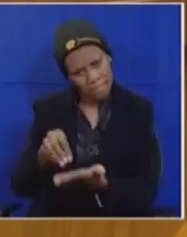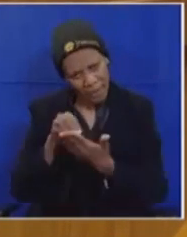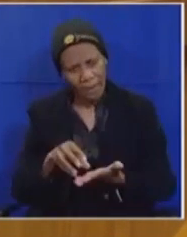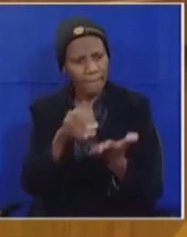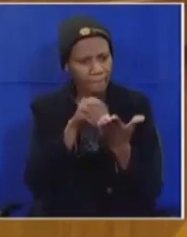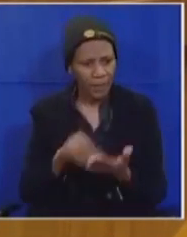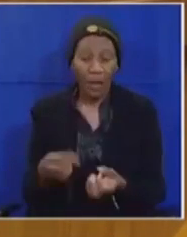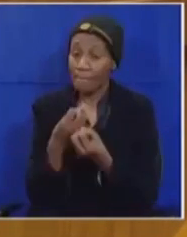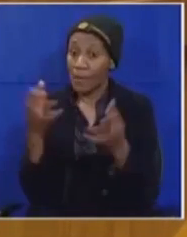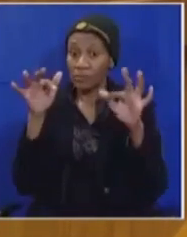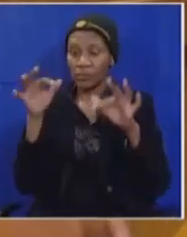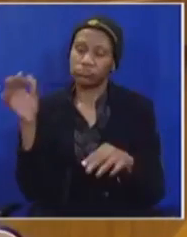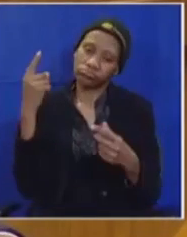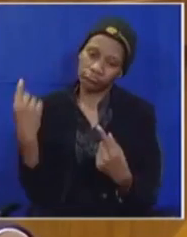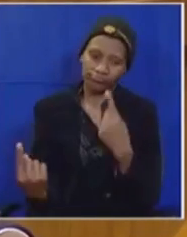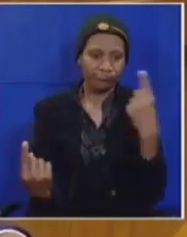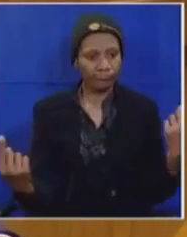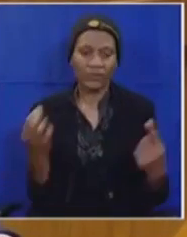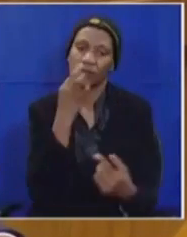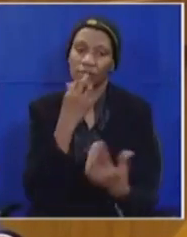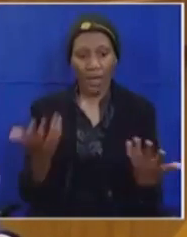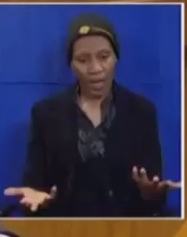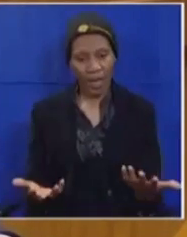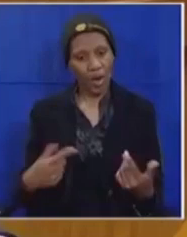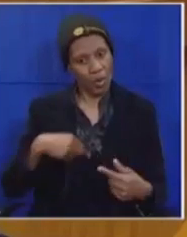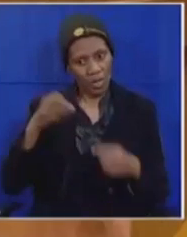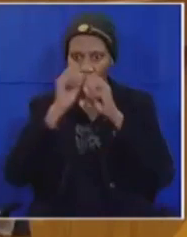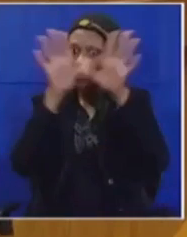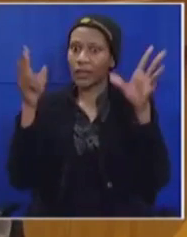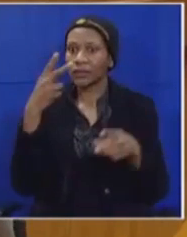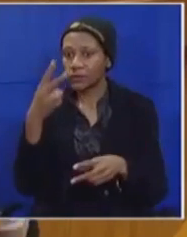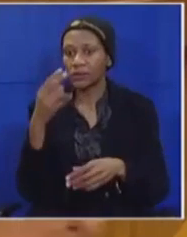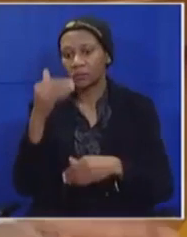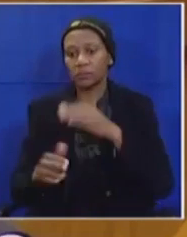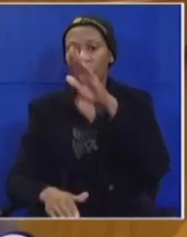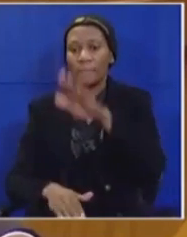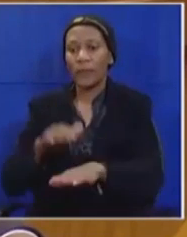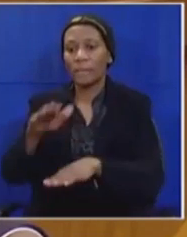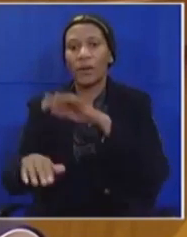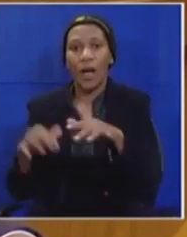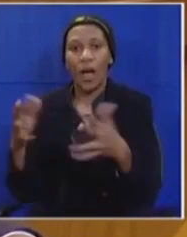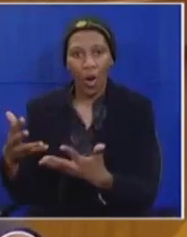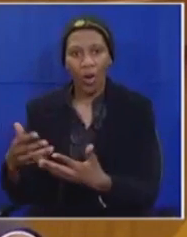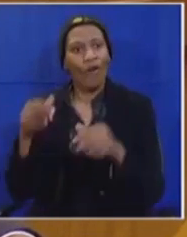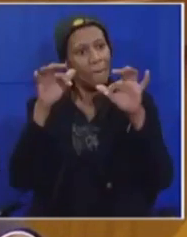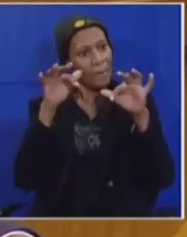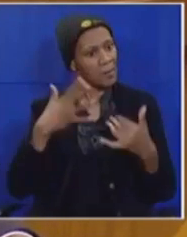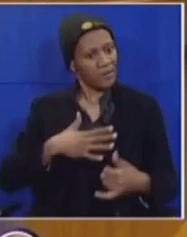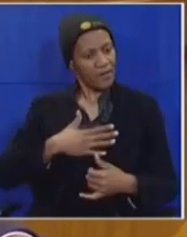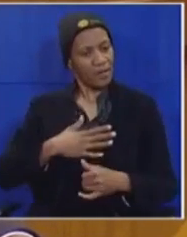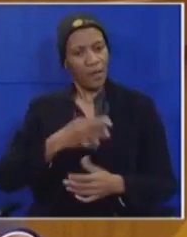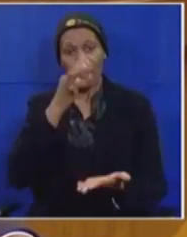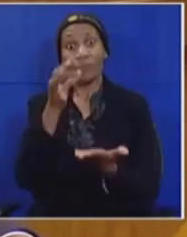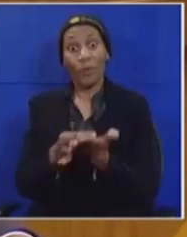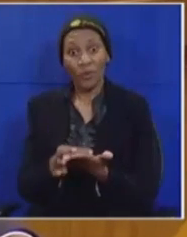people have said, now there is certainty of where we are going. We are now able to make proposals